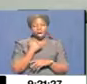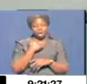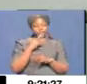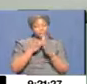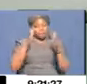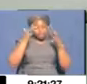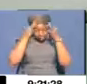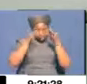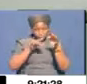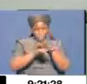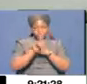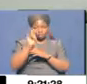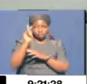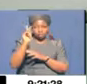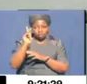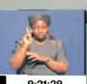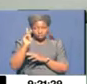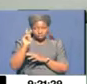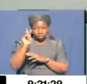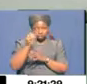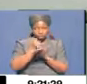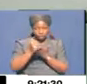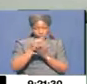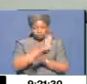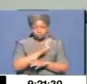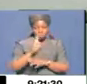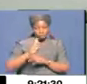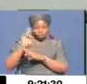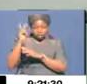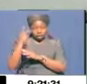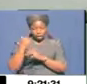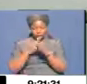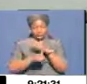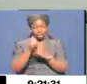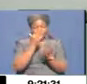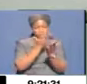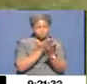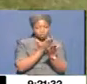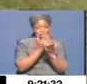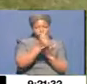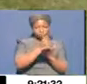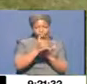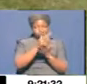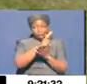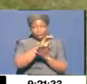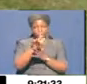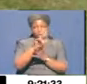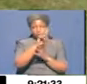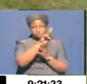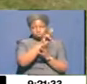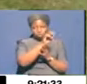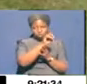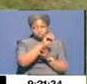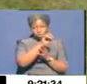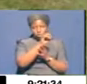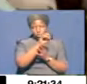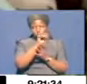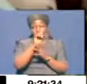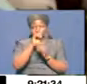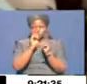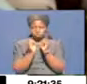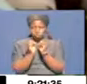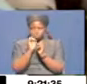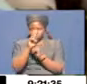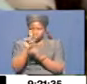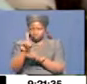Kenya, CBK, under the proposed Coffee Bill 2021. The committee chaired by the Moiben Member